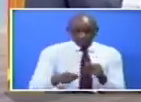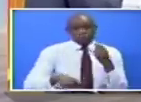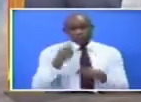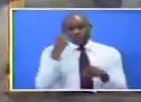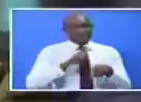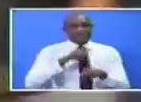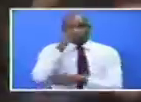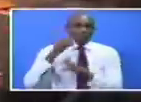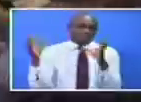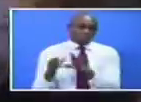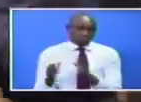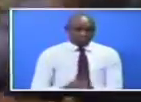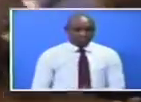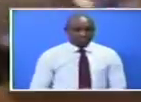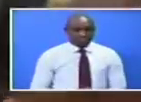wa Jubilee.